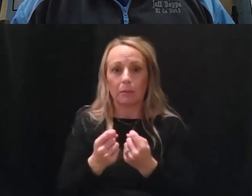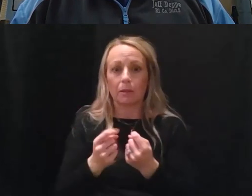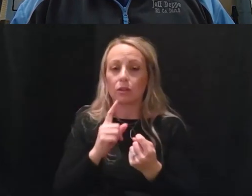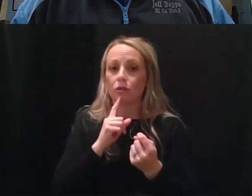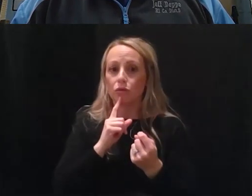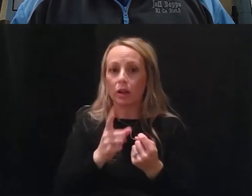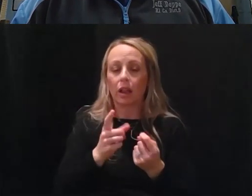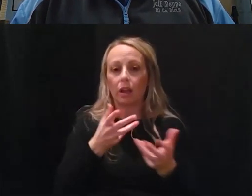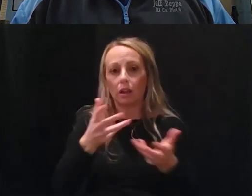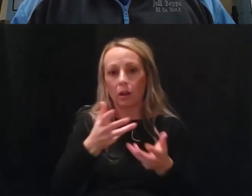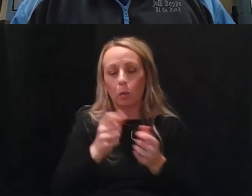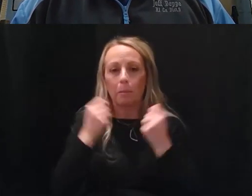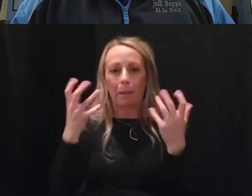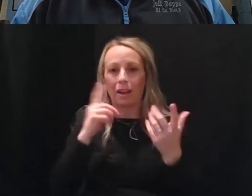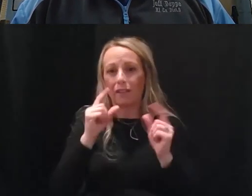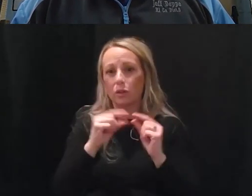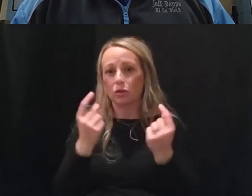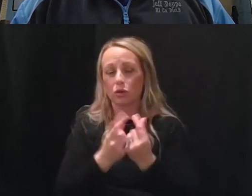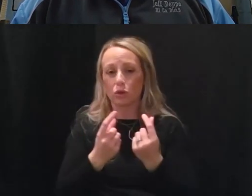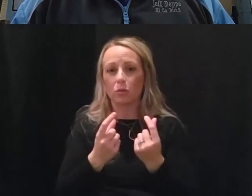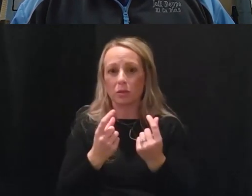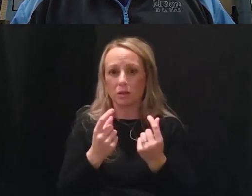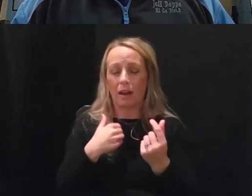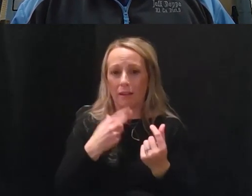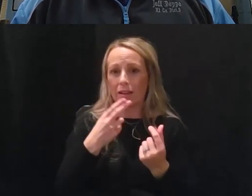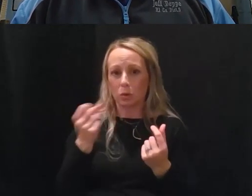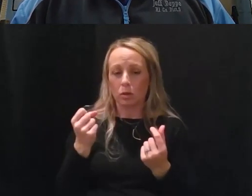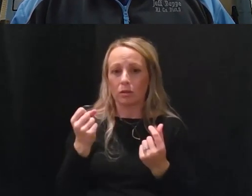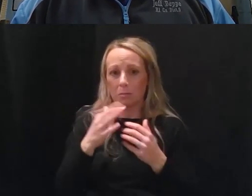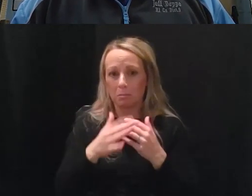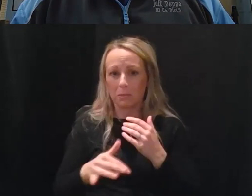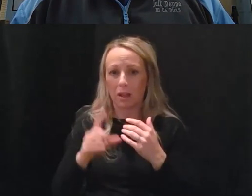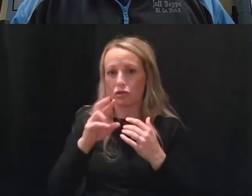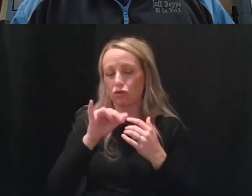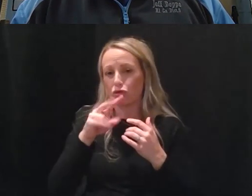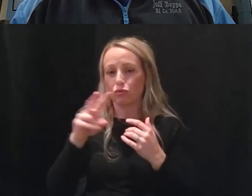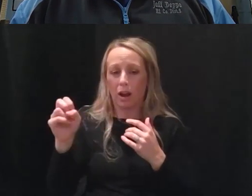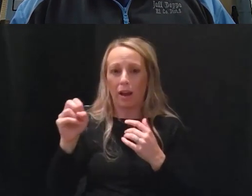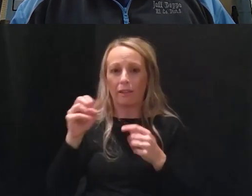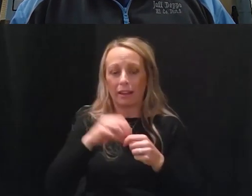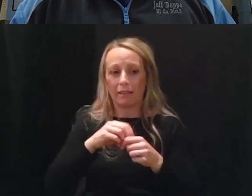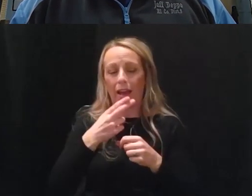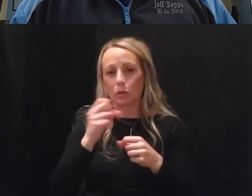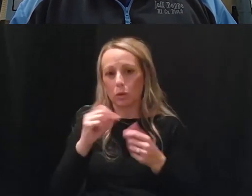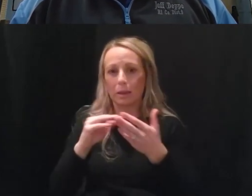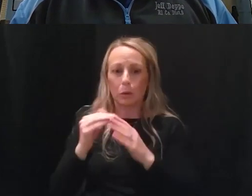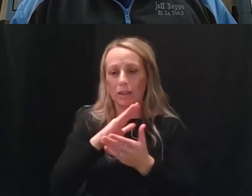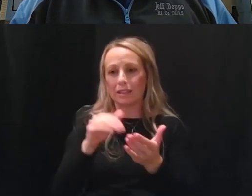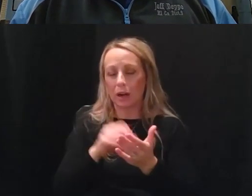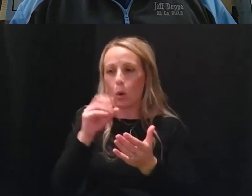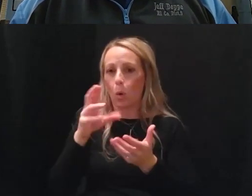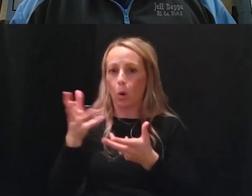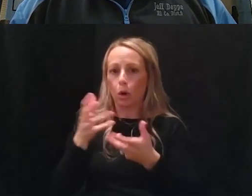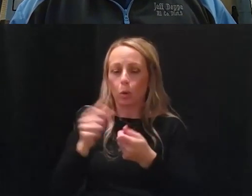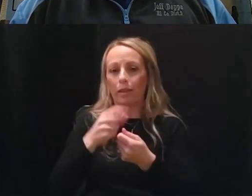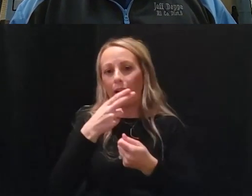these groups to still have a high school blood drive, but maybe at the community center, or, you know, work with the high school and make